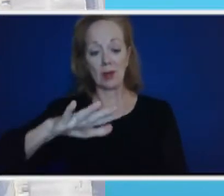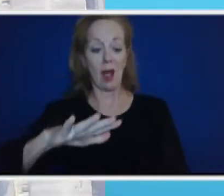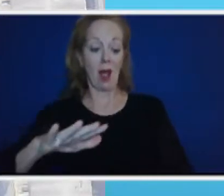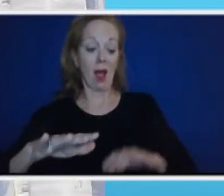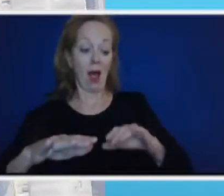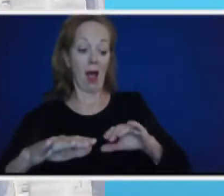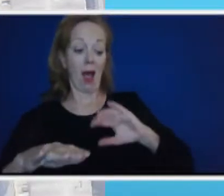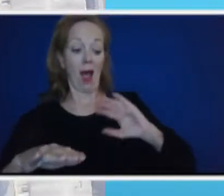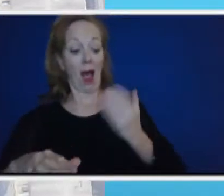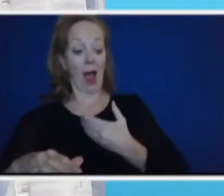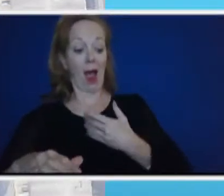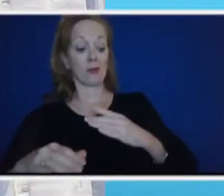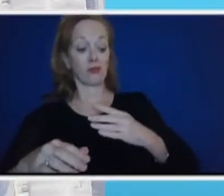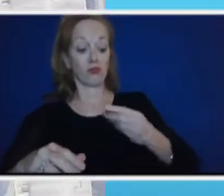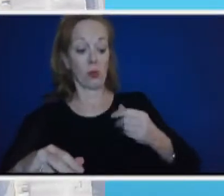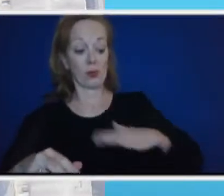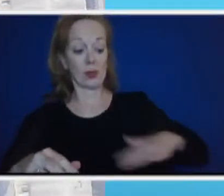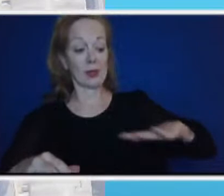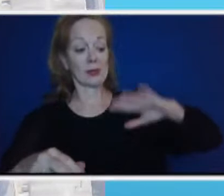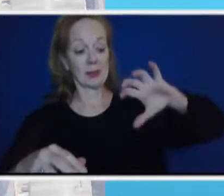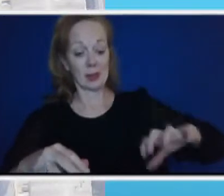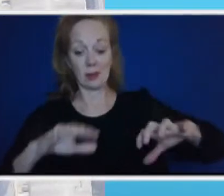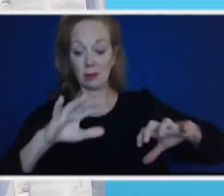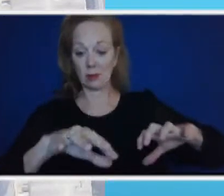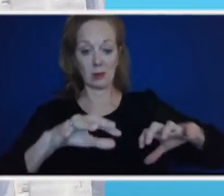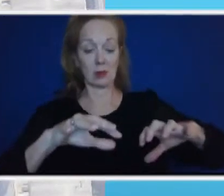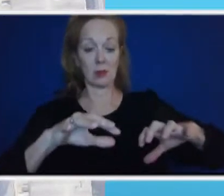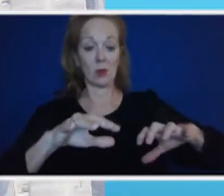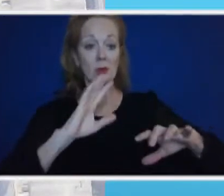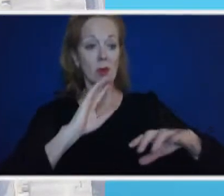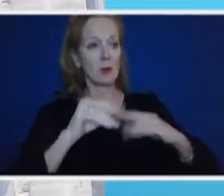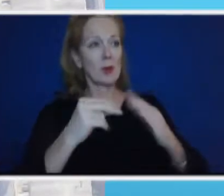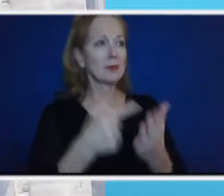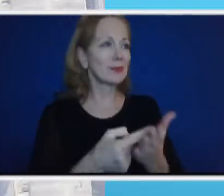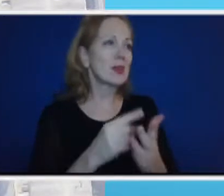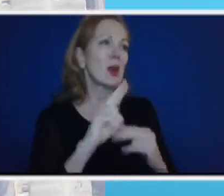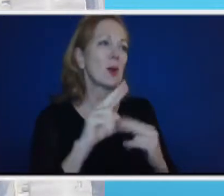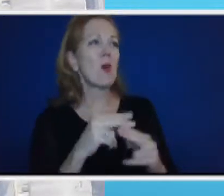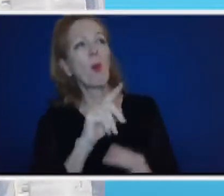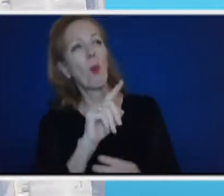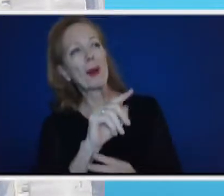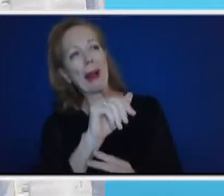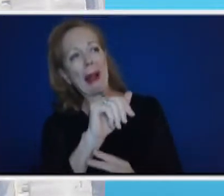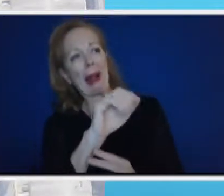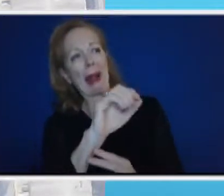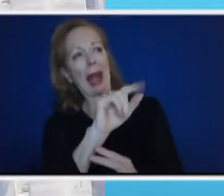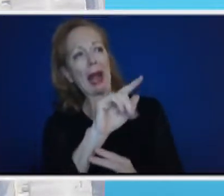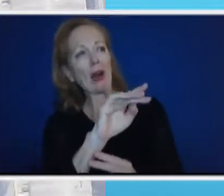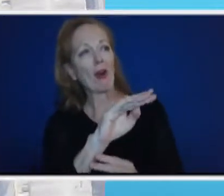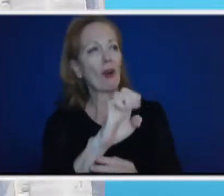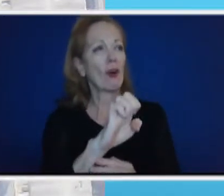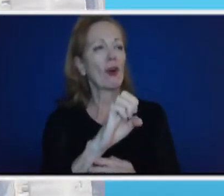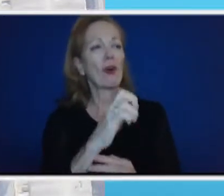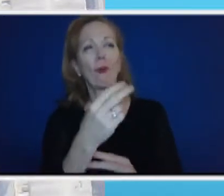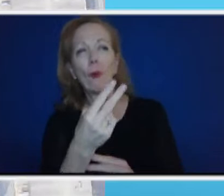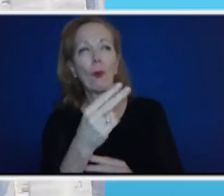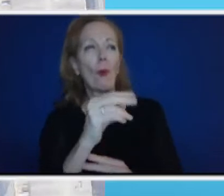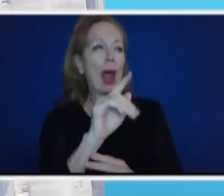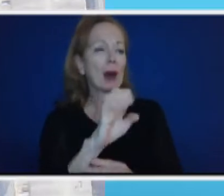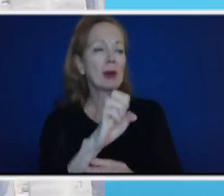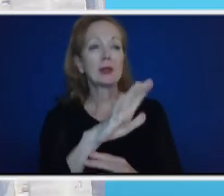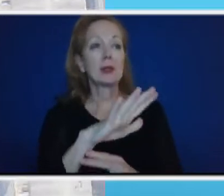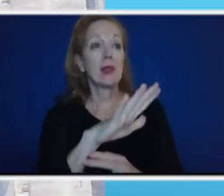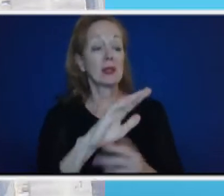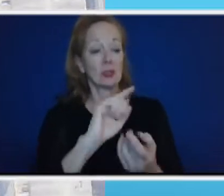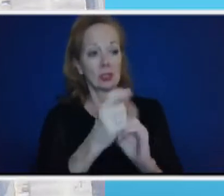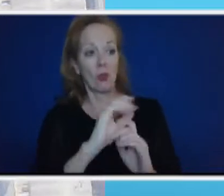question, when we started talking with them, we were talking about, gosh, maybe an acre or 2, so taking all of this area and turn it into parking, which we do